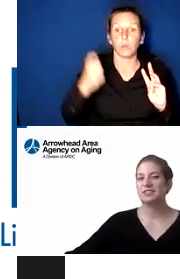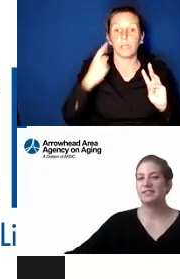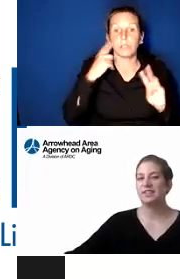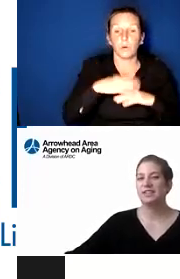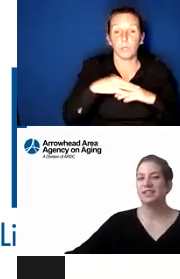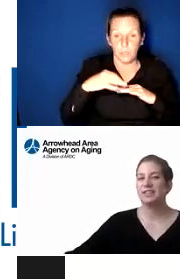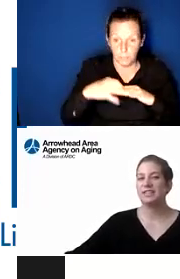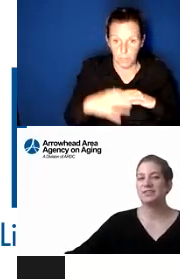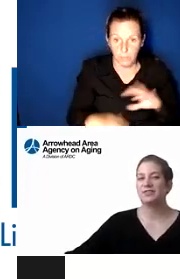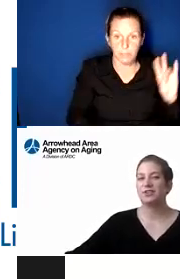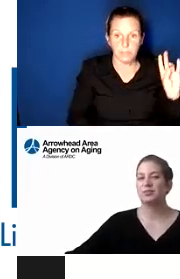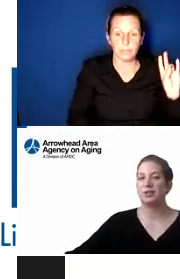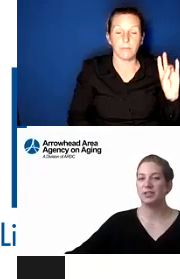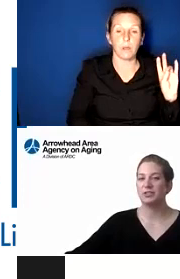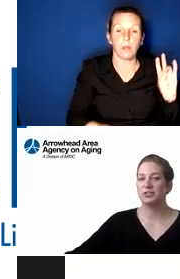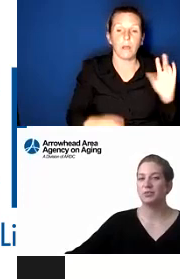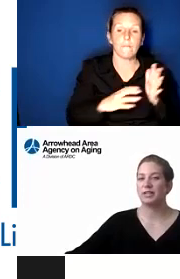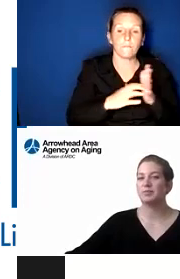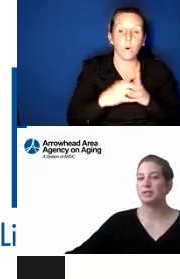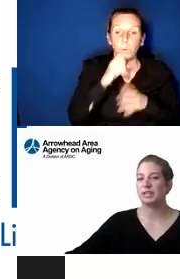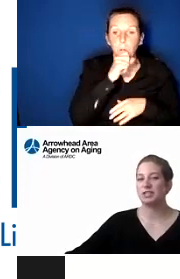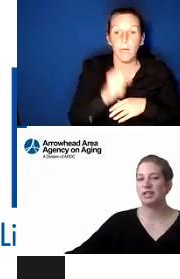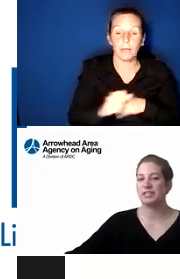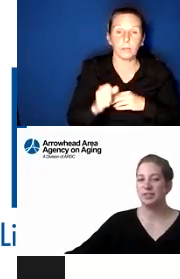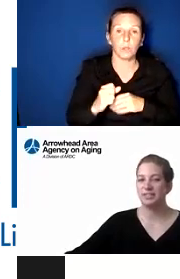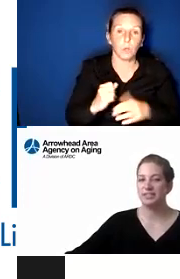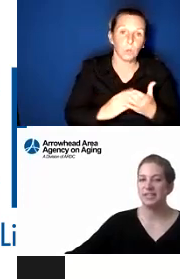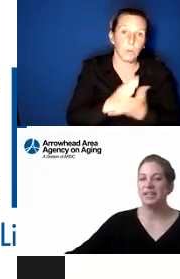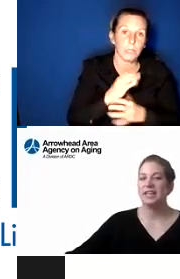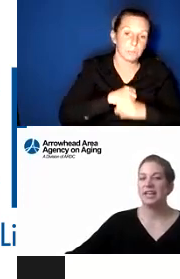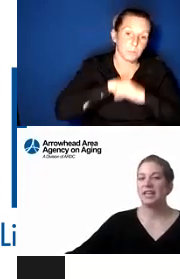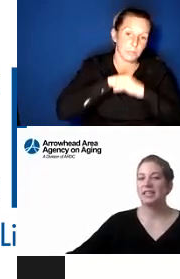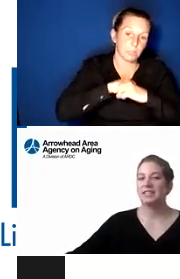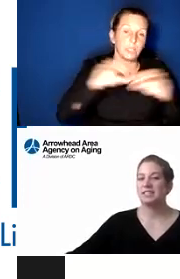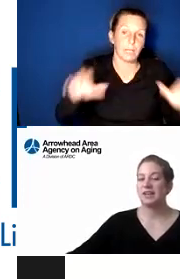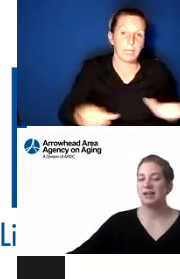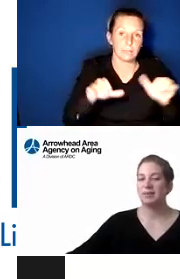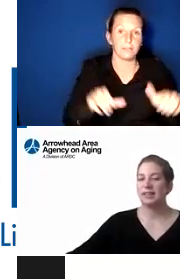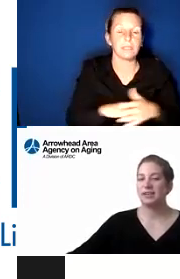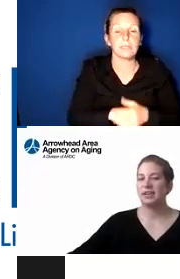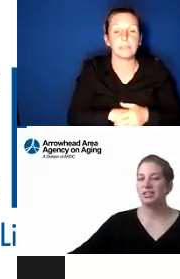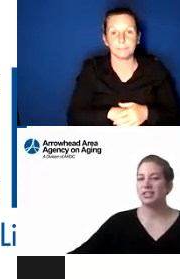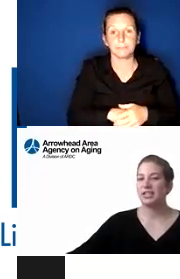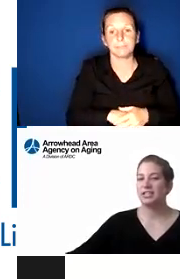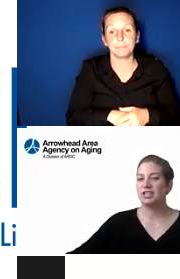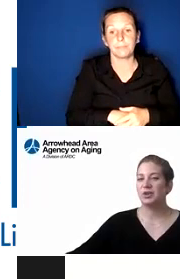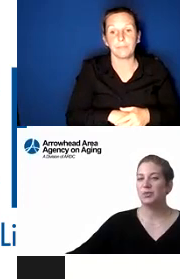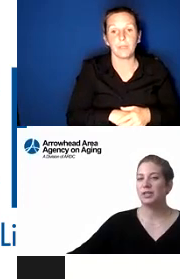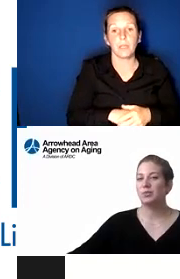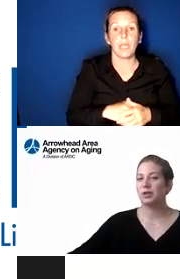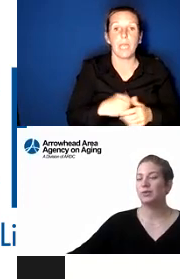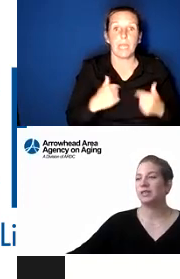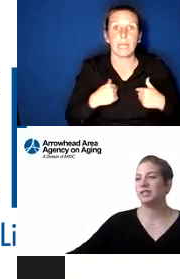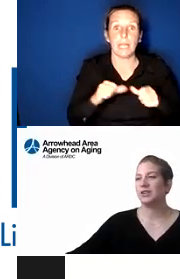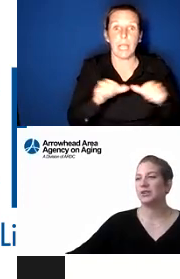Title VII is Vulnerable Elders Rights Protection Activities. And at the Area Agency on Aging,